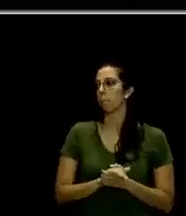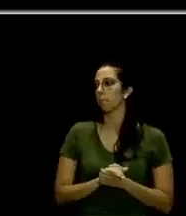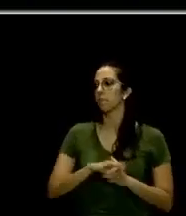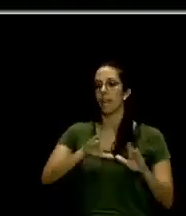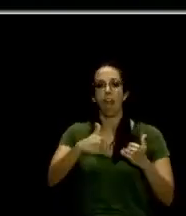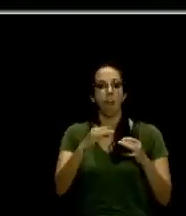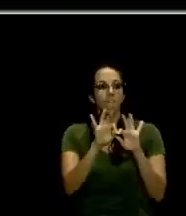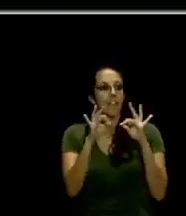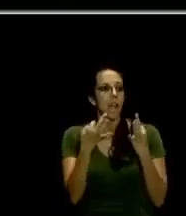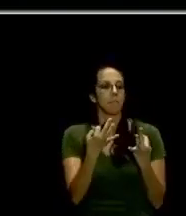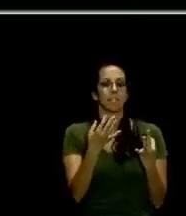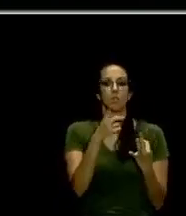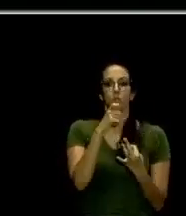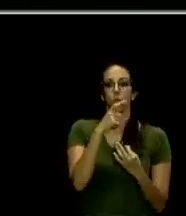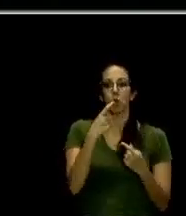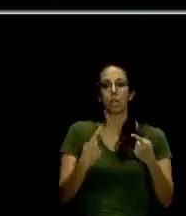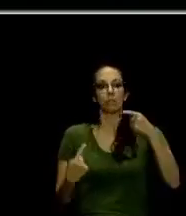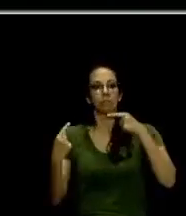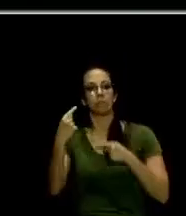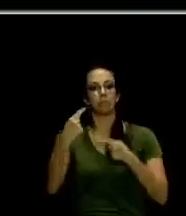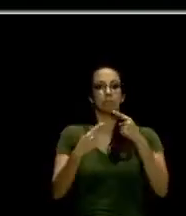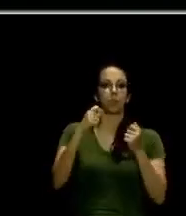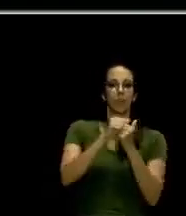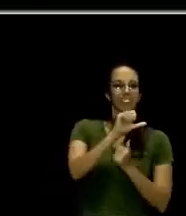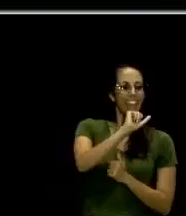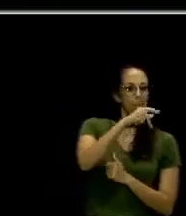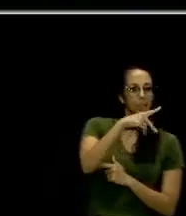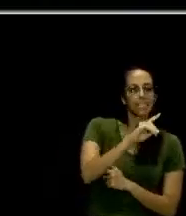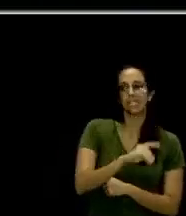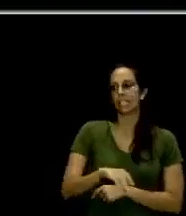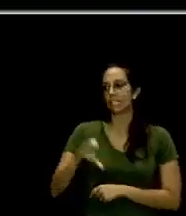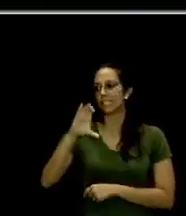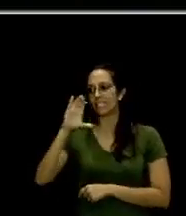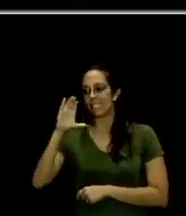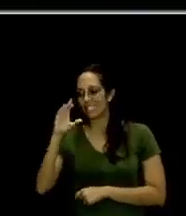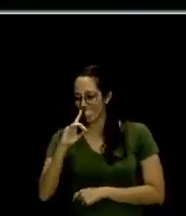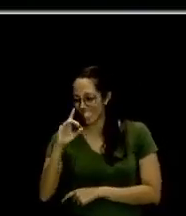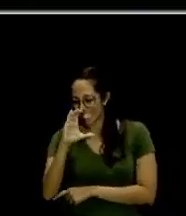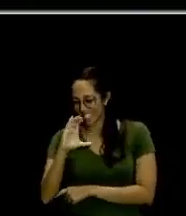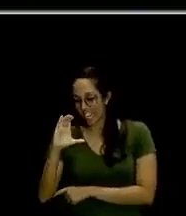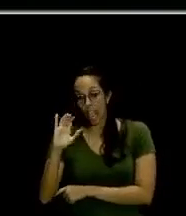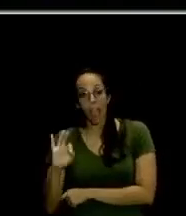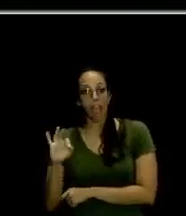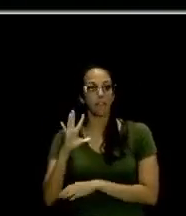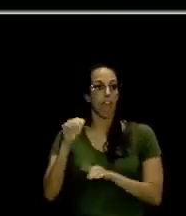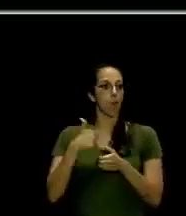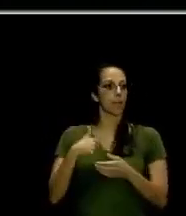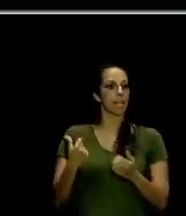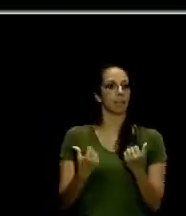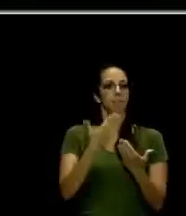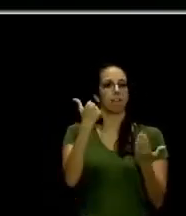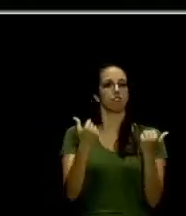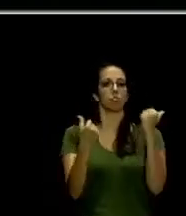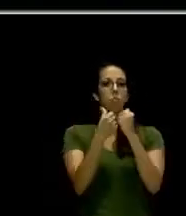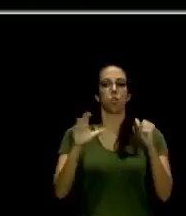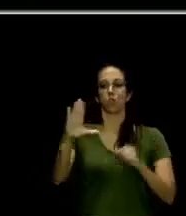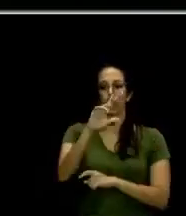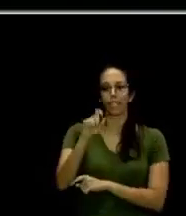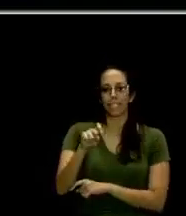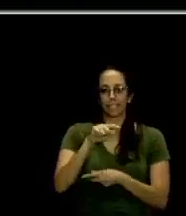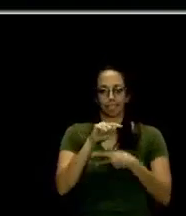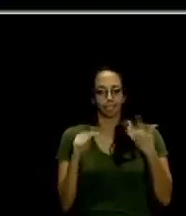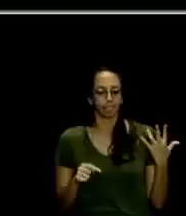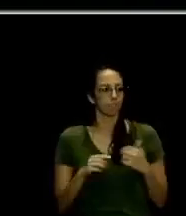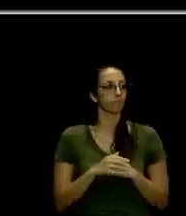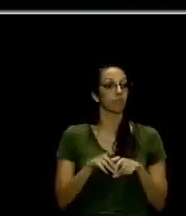who are intersecting with APD and DCF, how we can better support your particular needs. I'd be remiss if I didn't also